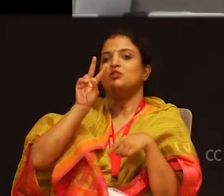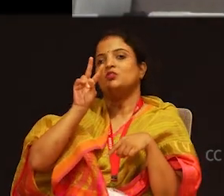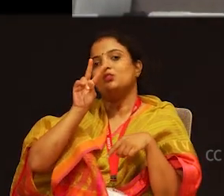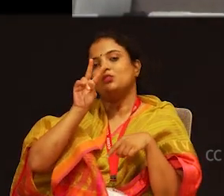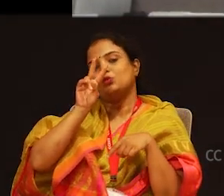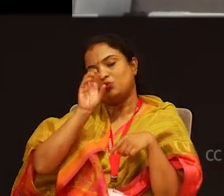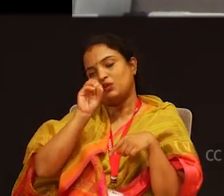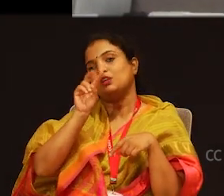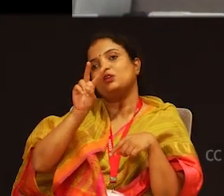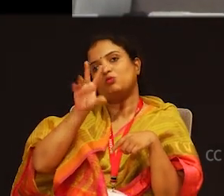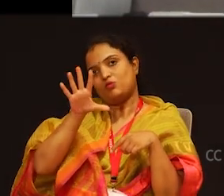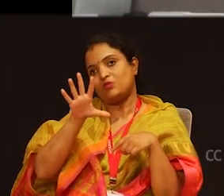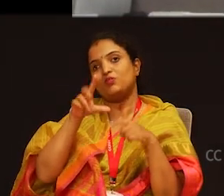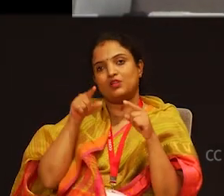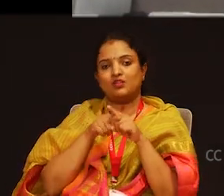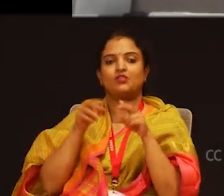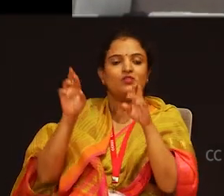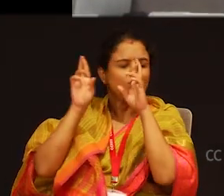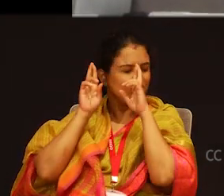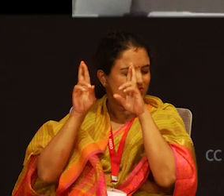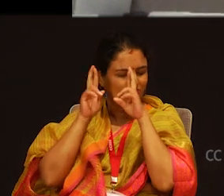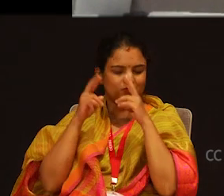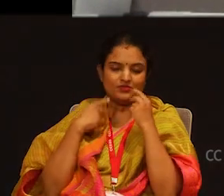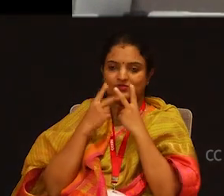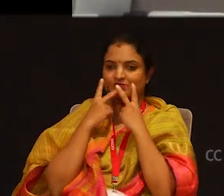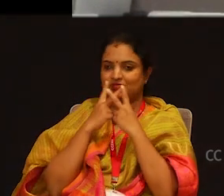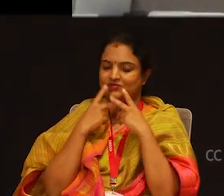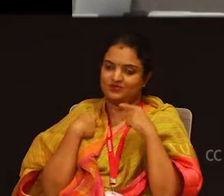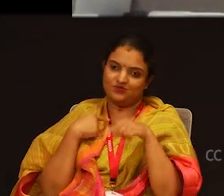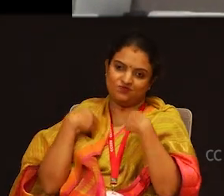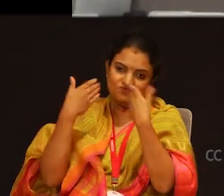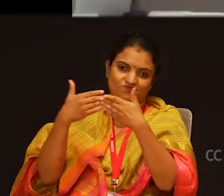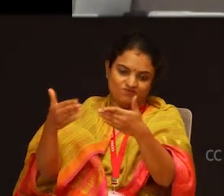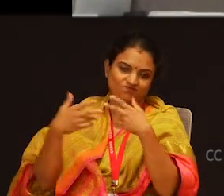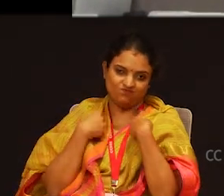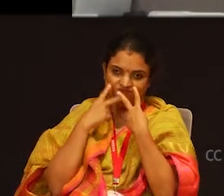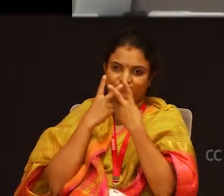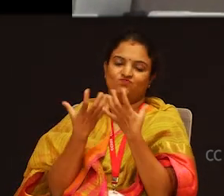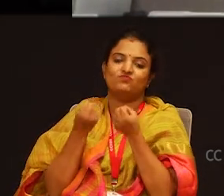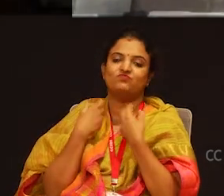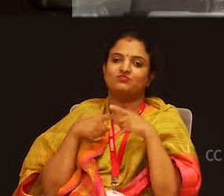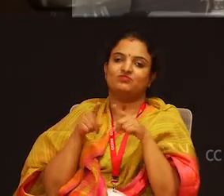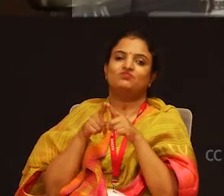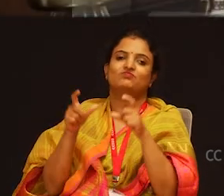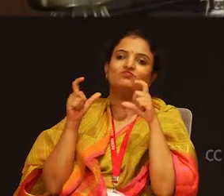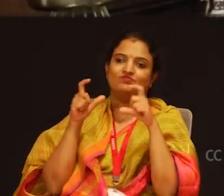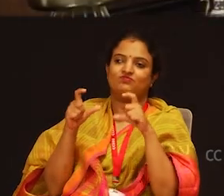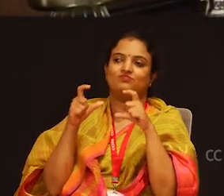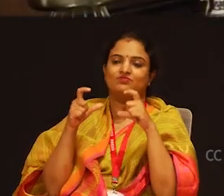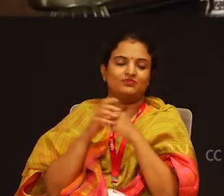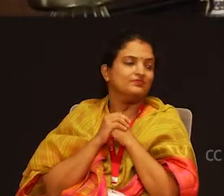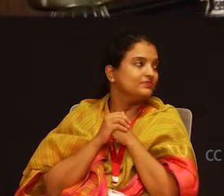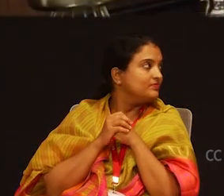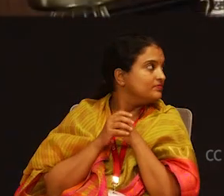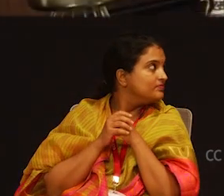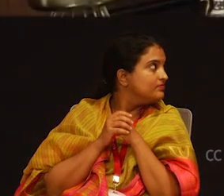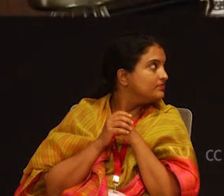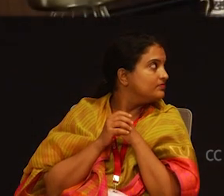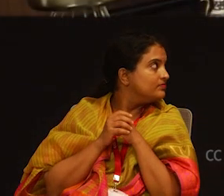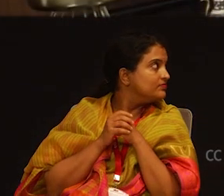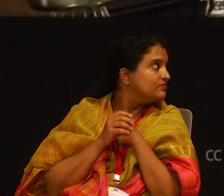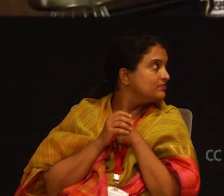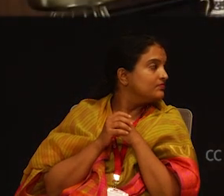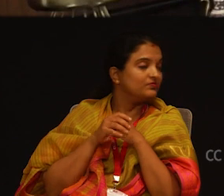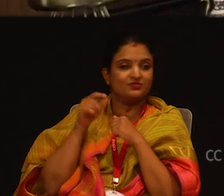meet in person, and I so look forward to our time together. Take care. I believe there is no